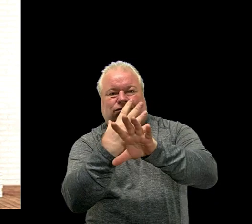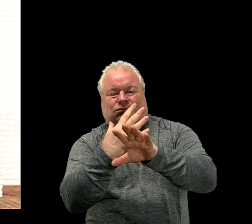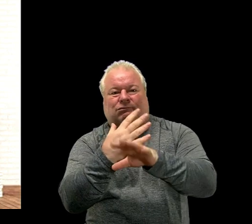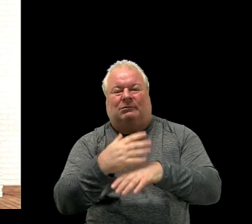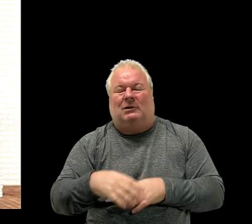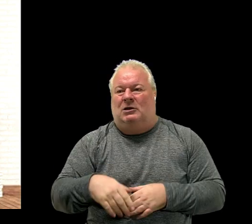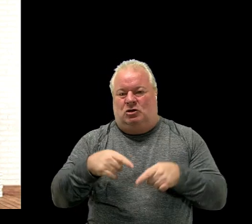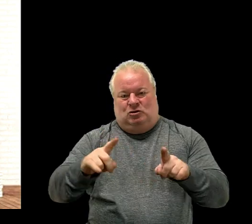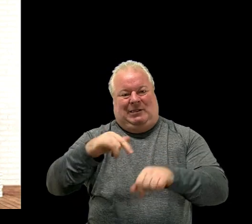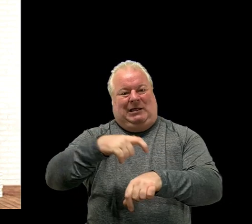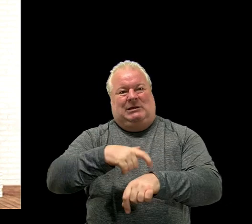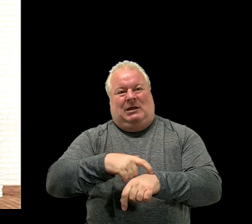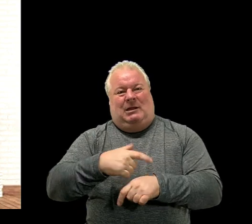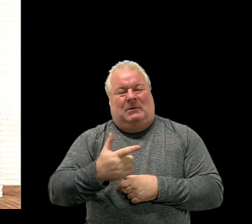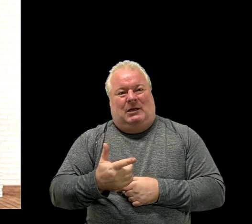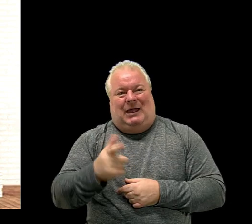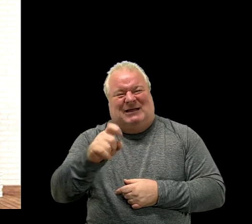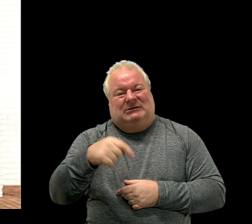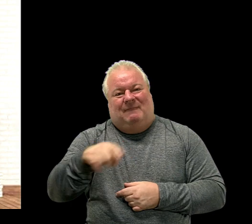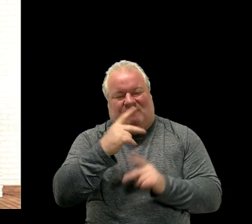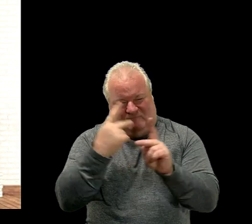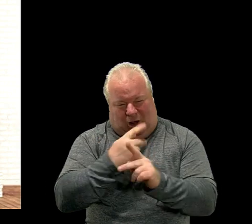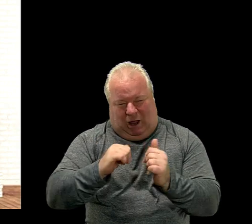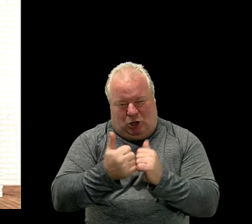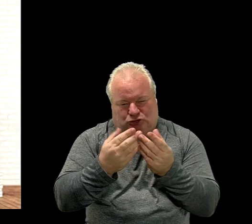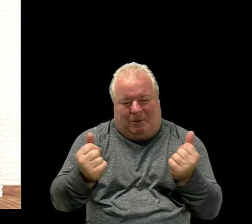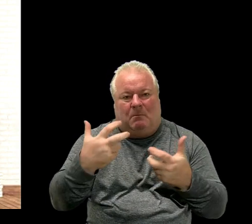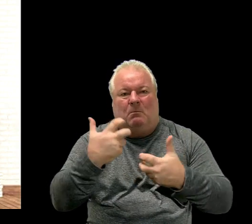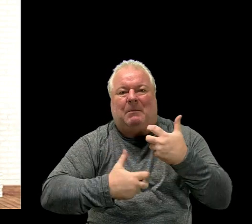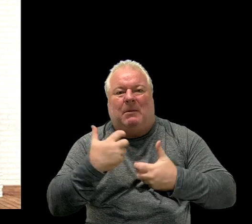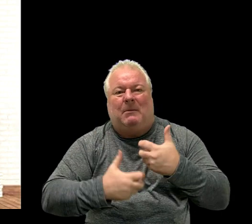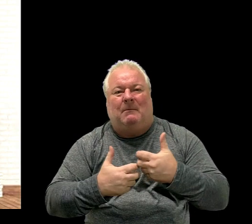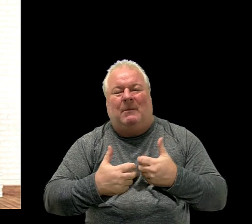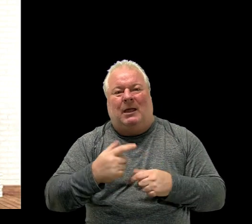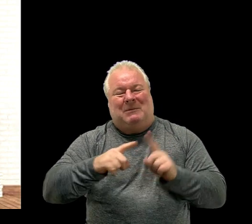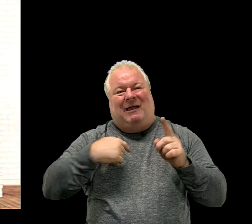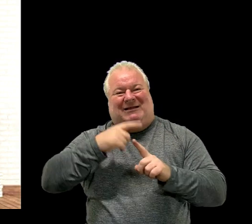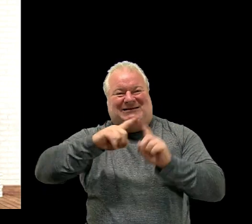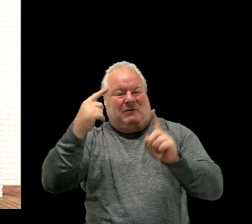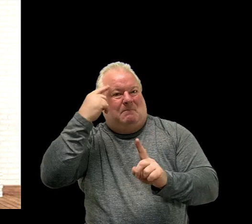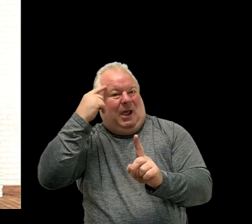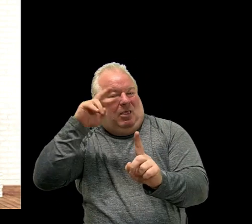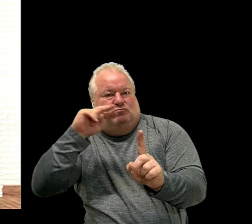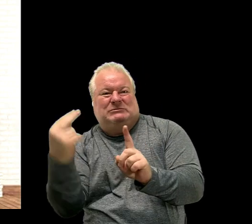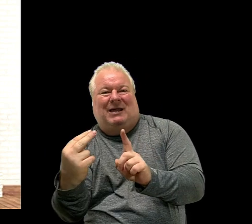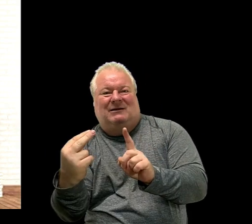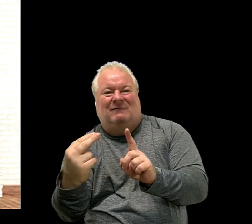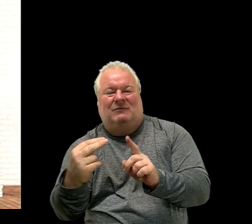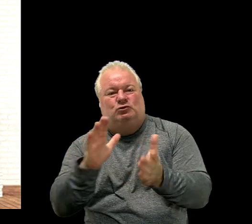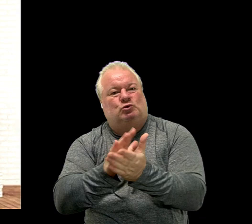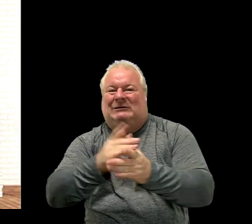time when we have to problem solve and think differently about how we do